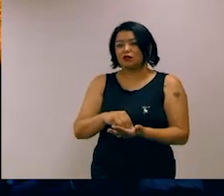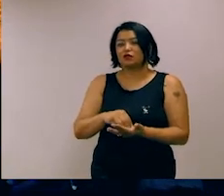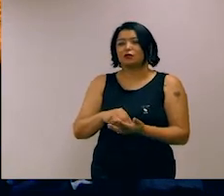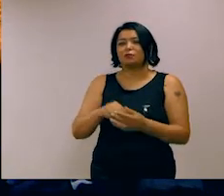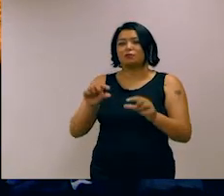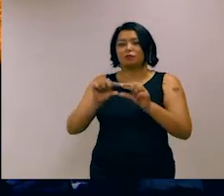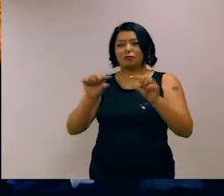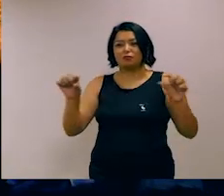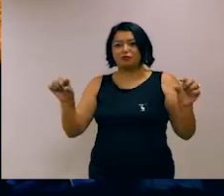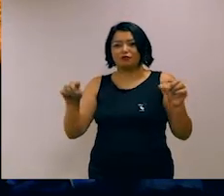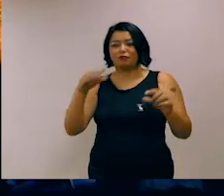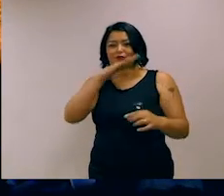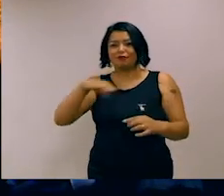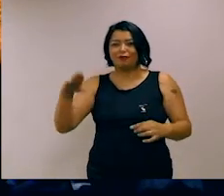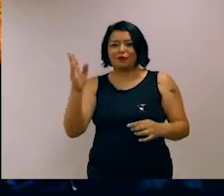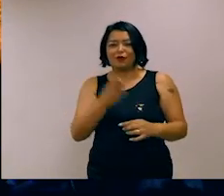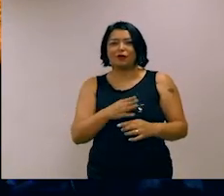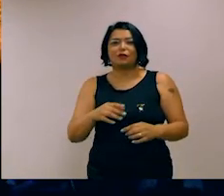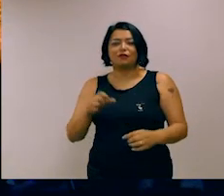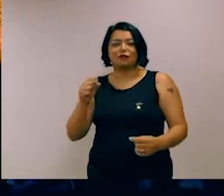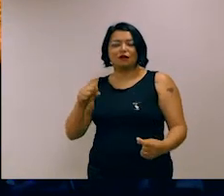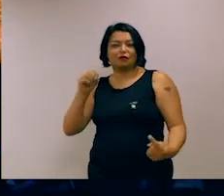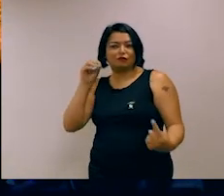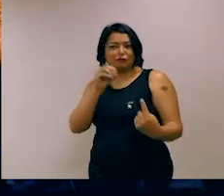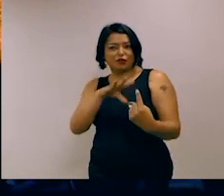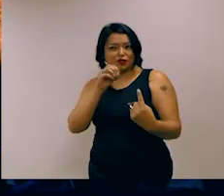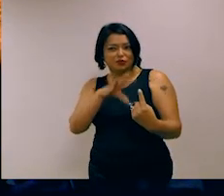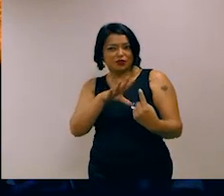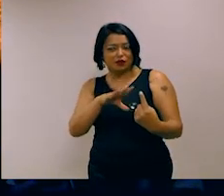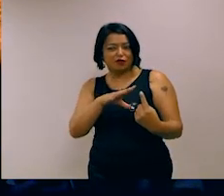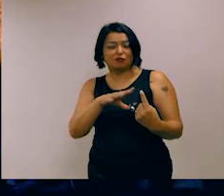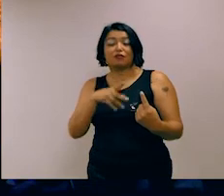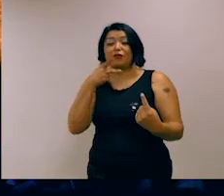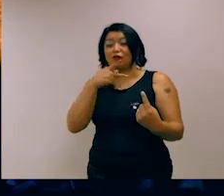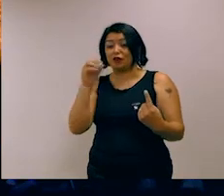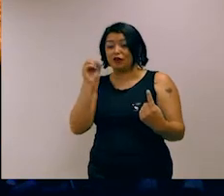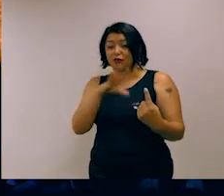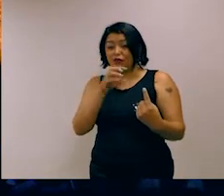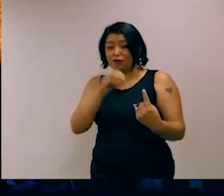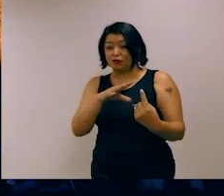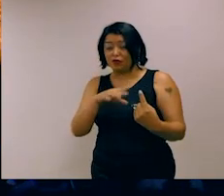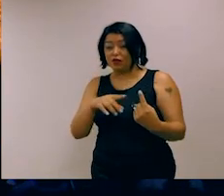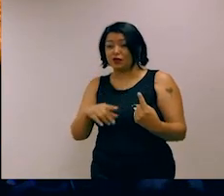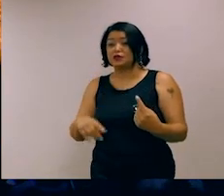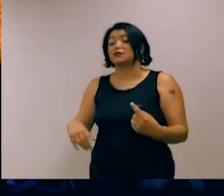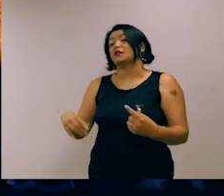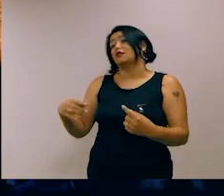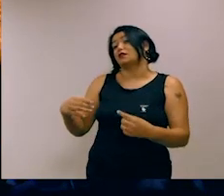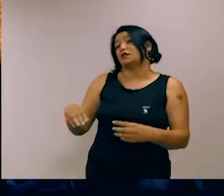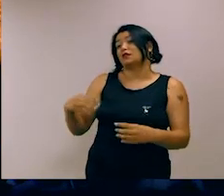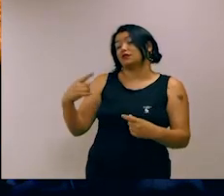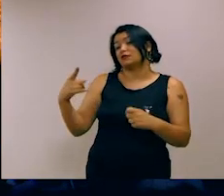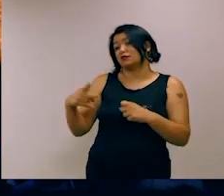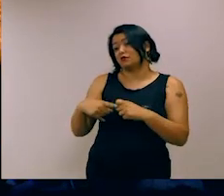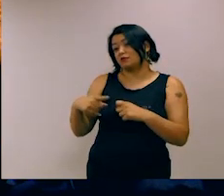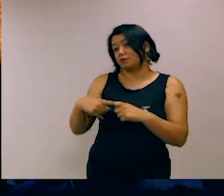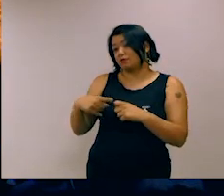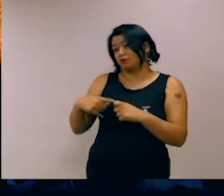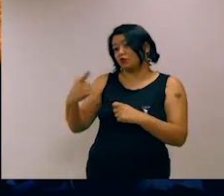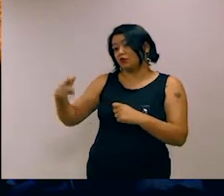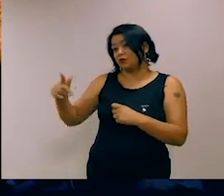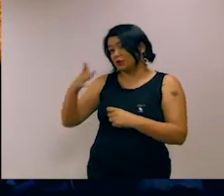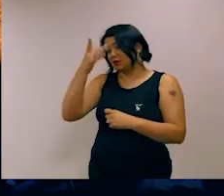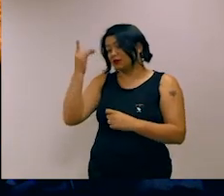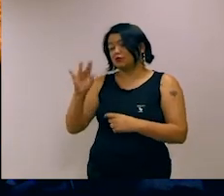don't know if this type of solidarity message is typical only to Israel. For example, in England, the message that